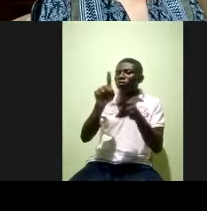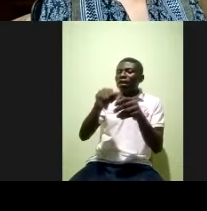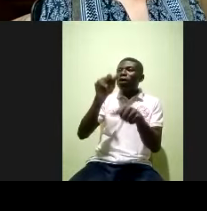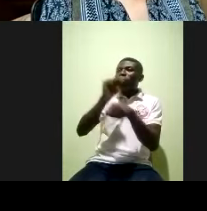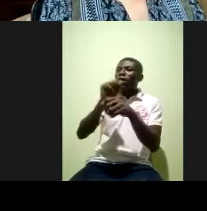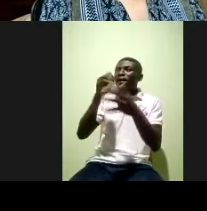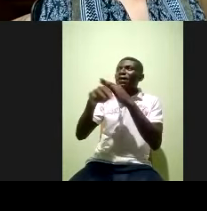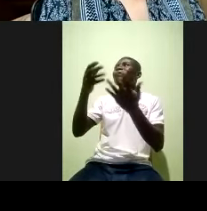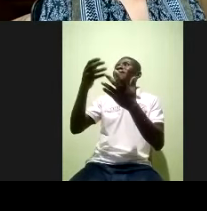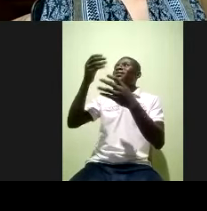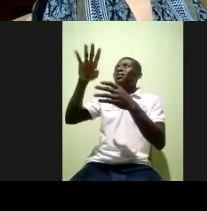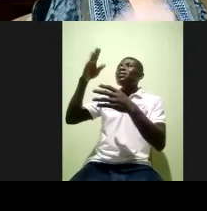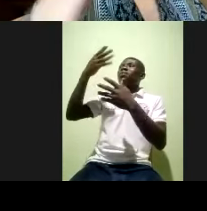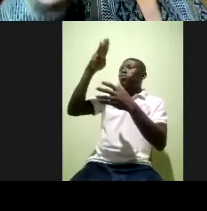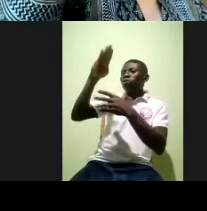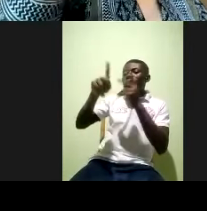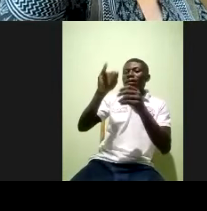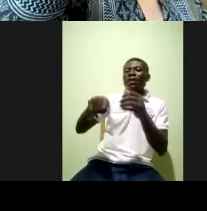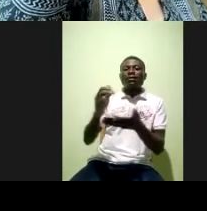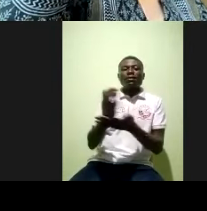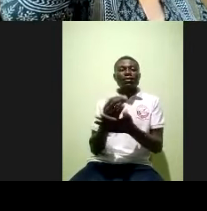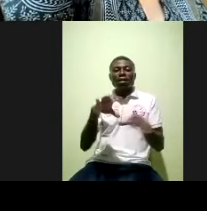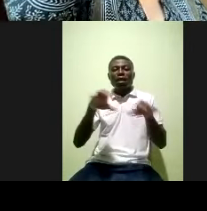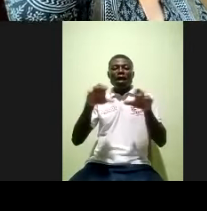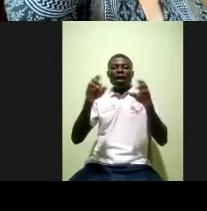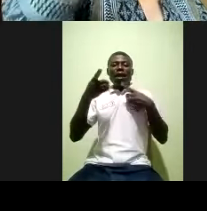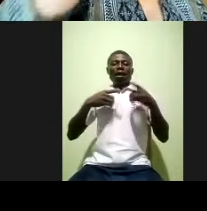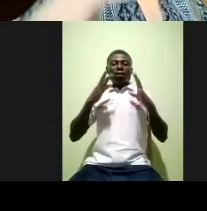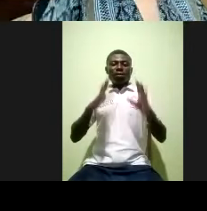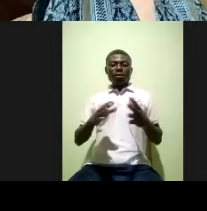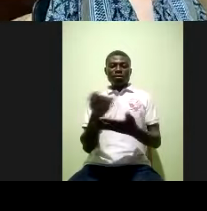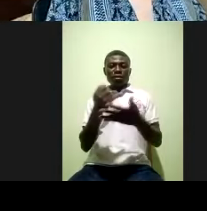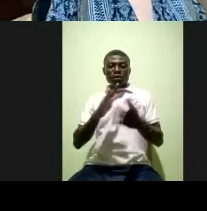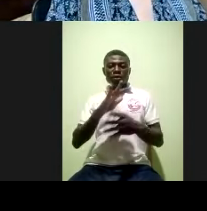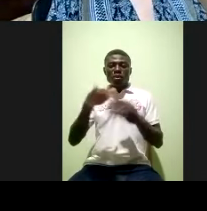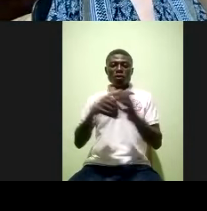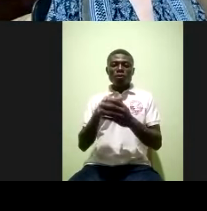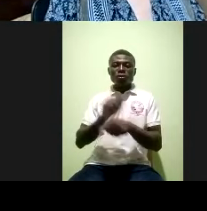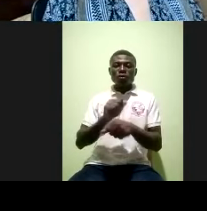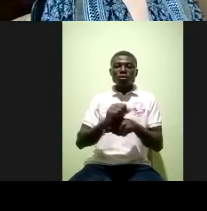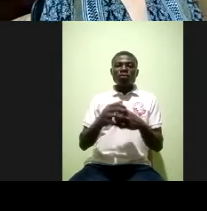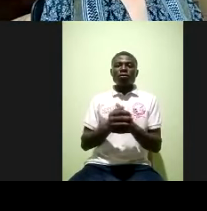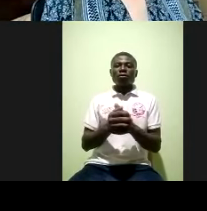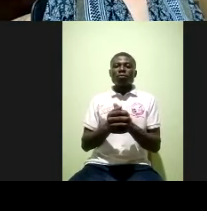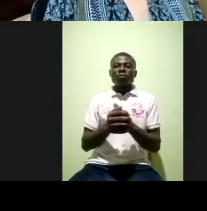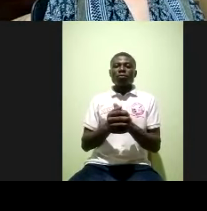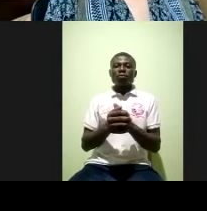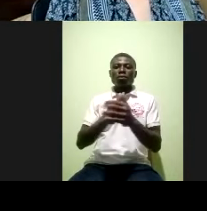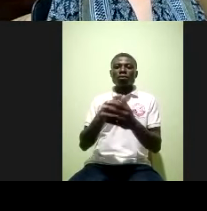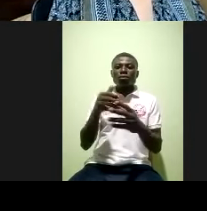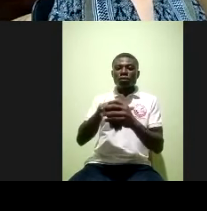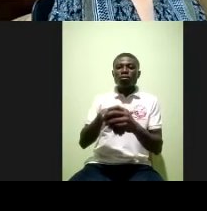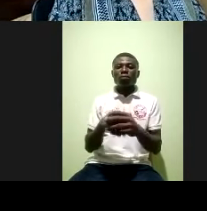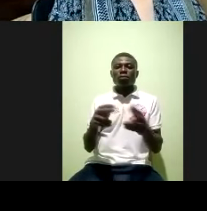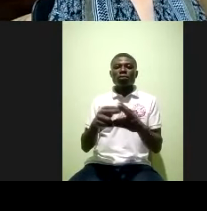actors, cooks, singers, artists, architects, and so on.